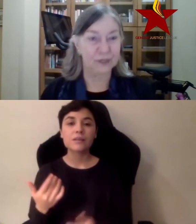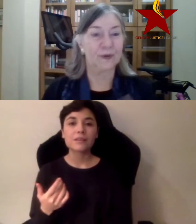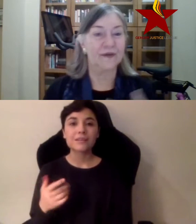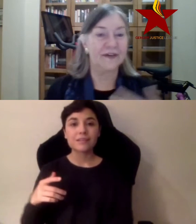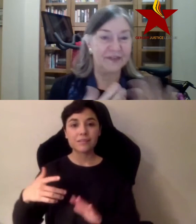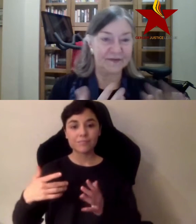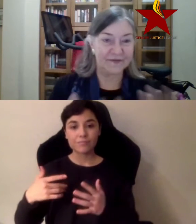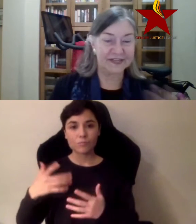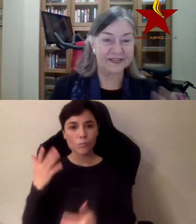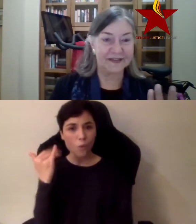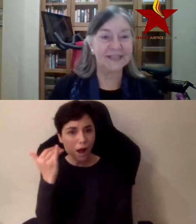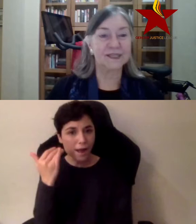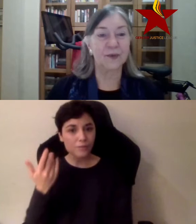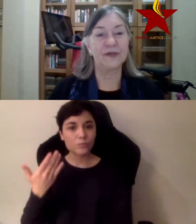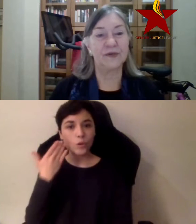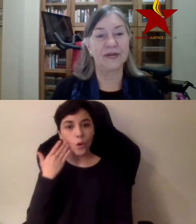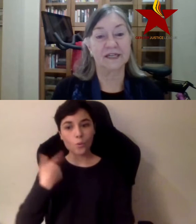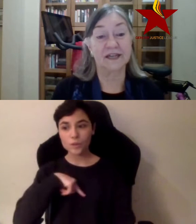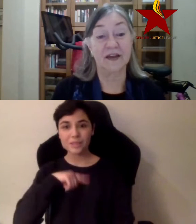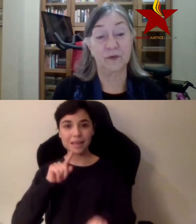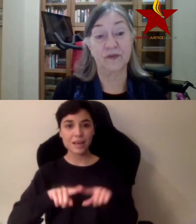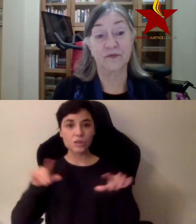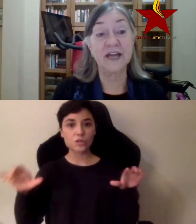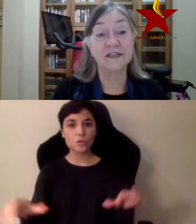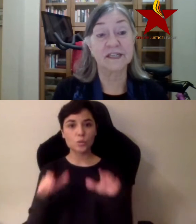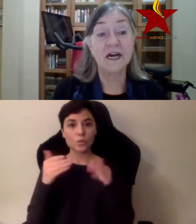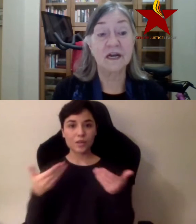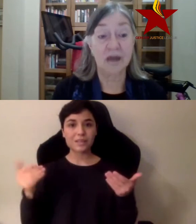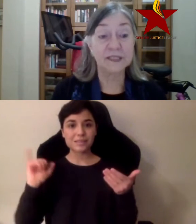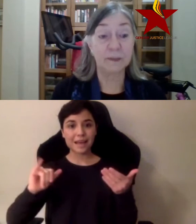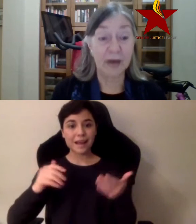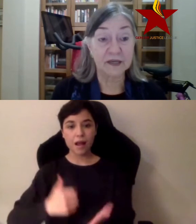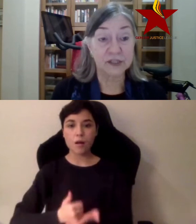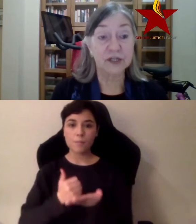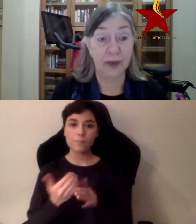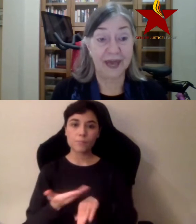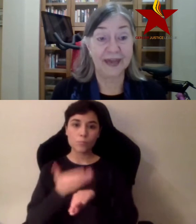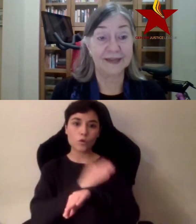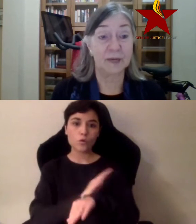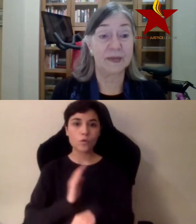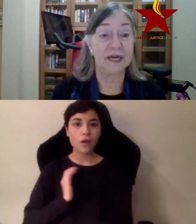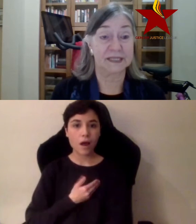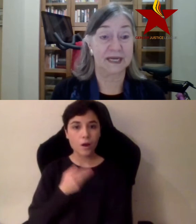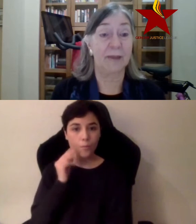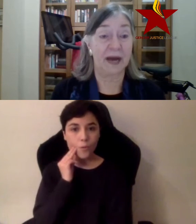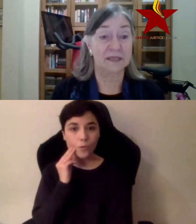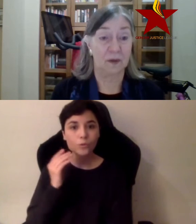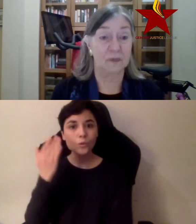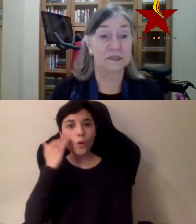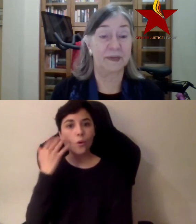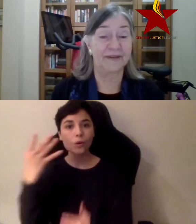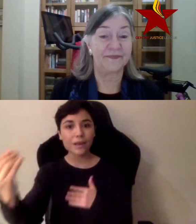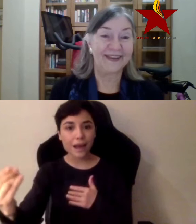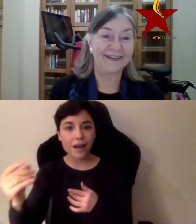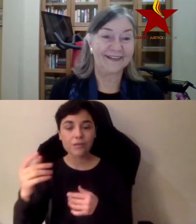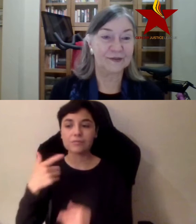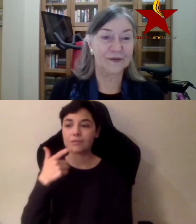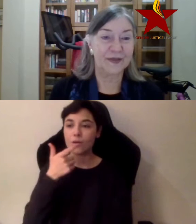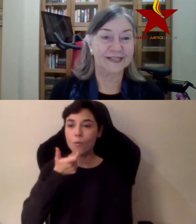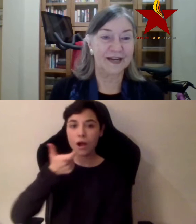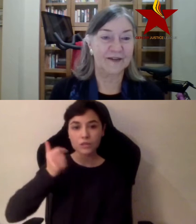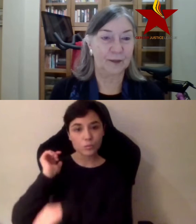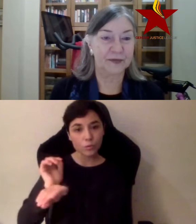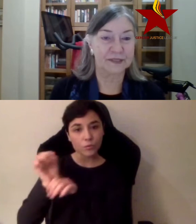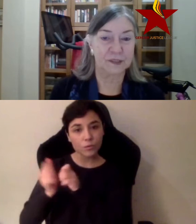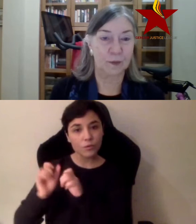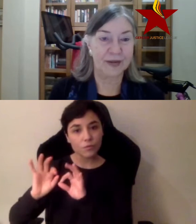we went to, or the things that we would do to get together with friends, not so much. Okay. And it's going to be nice to get back to those, but those